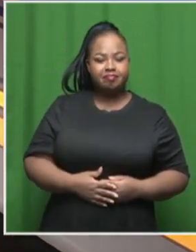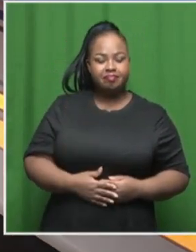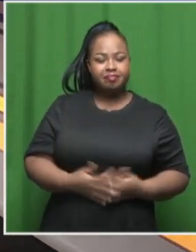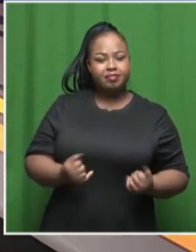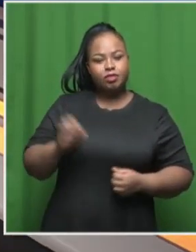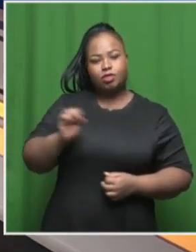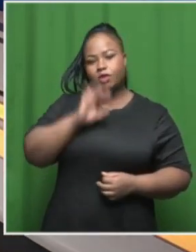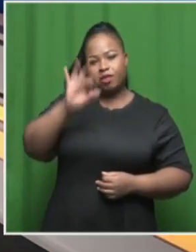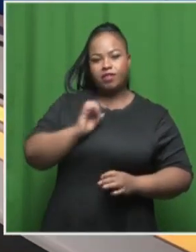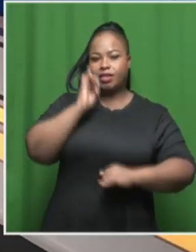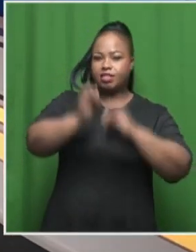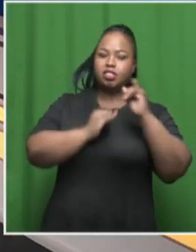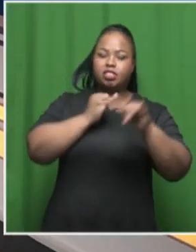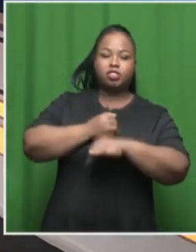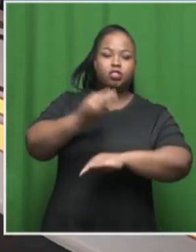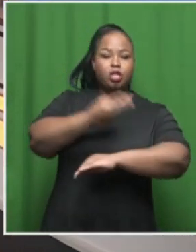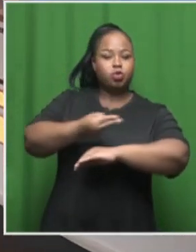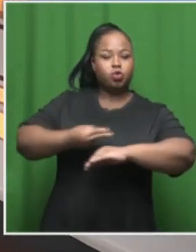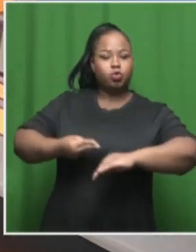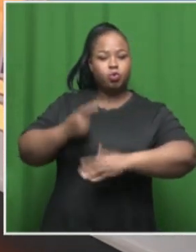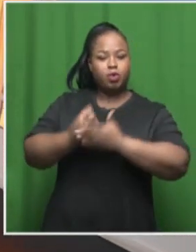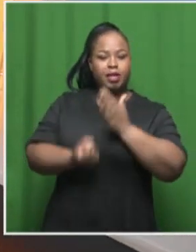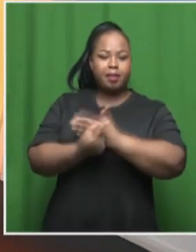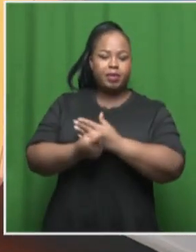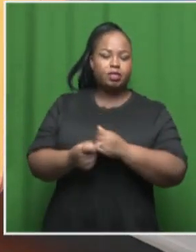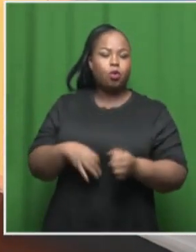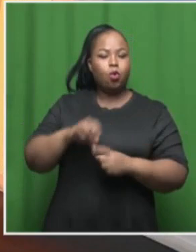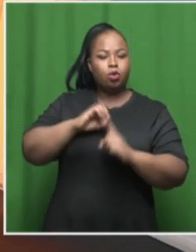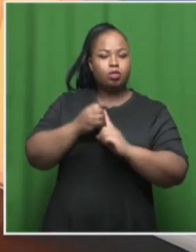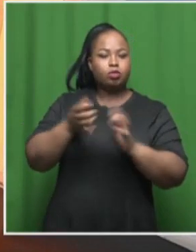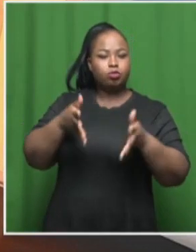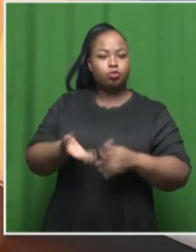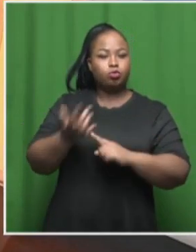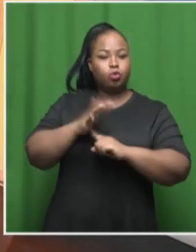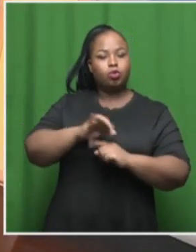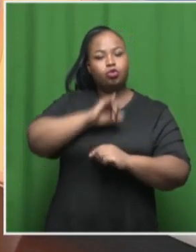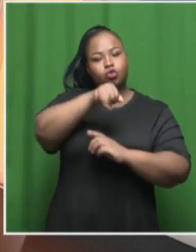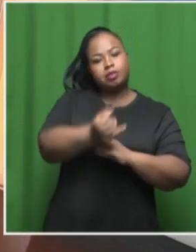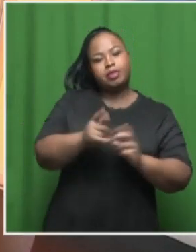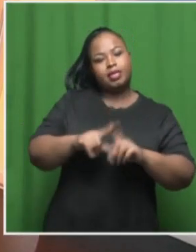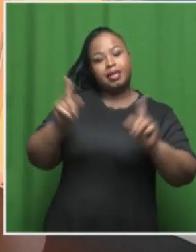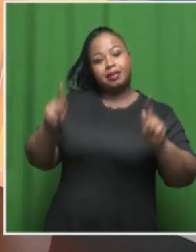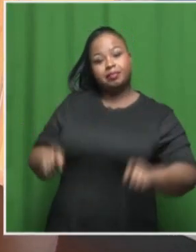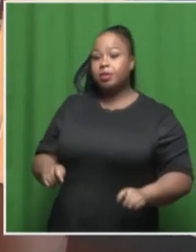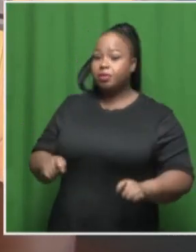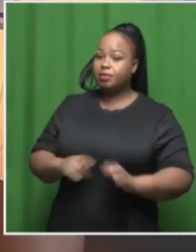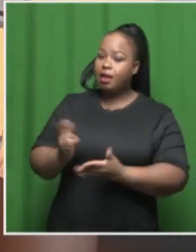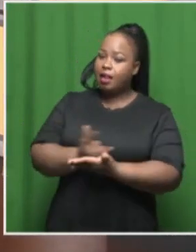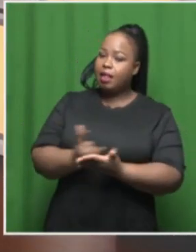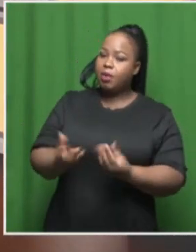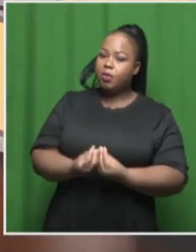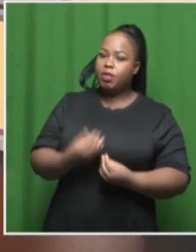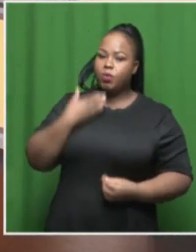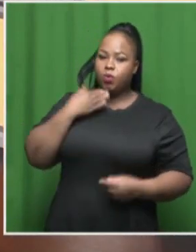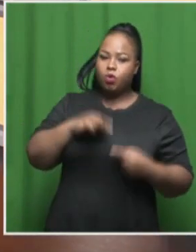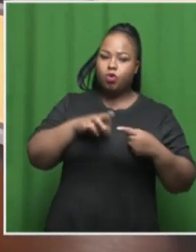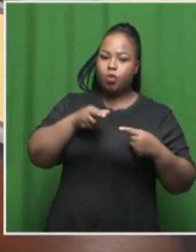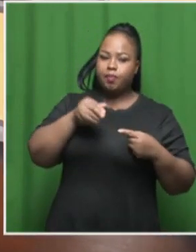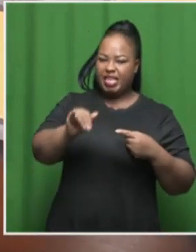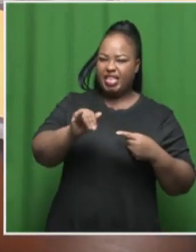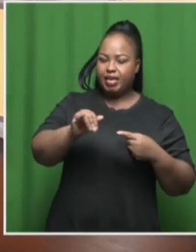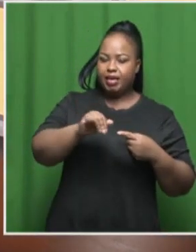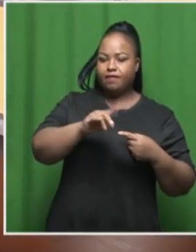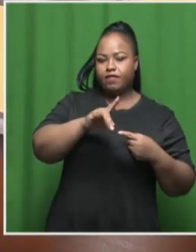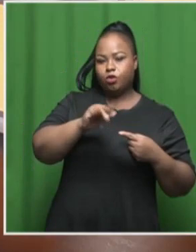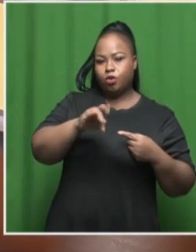the South African International Tattoo Convention will be hosting a locally oriented show in Johannesburg and Cape Town. We just spoke to Romy van